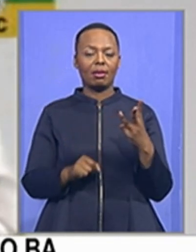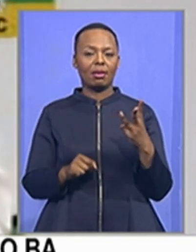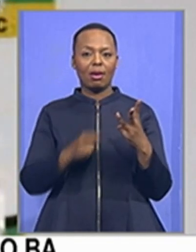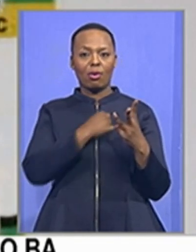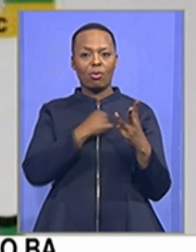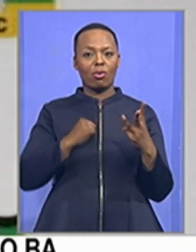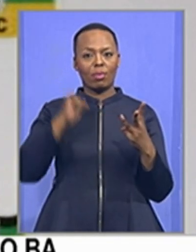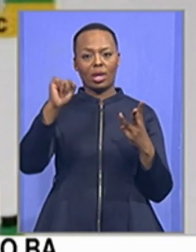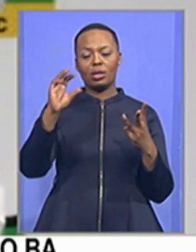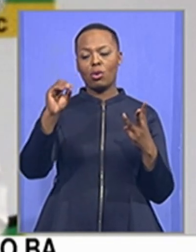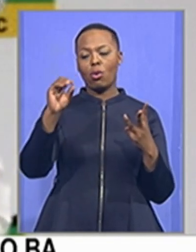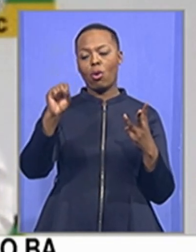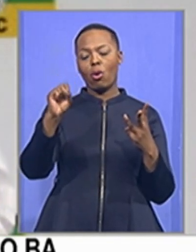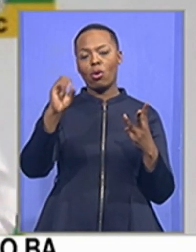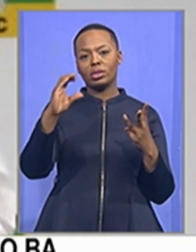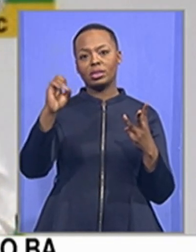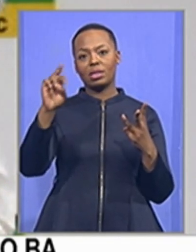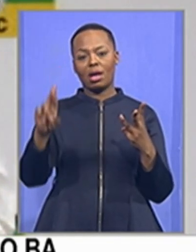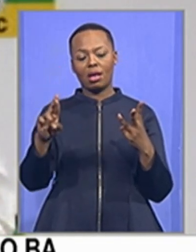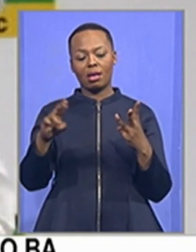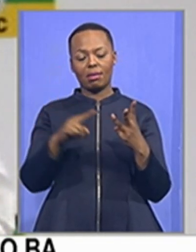Comrade Oscar